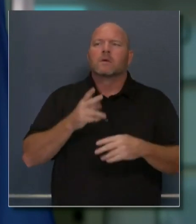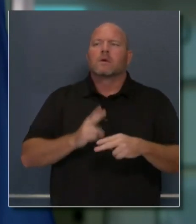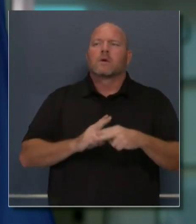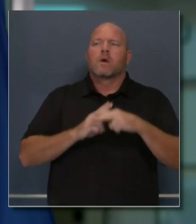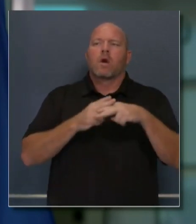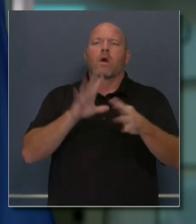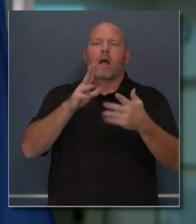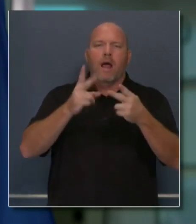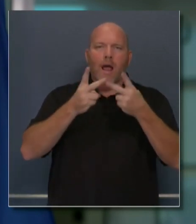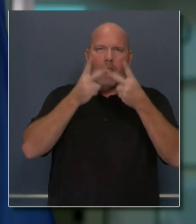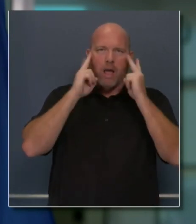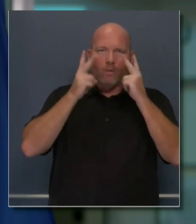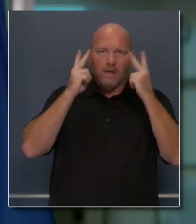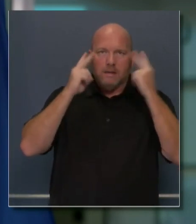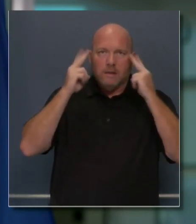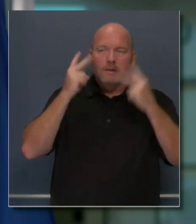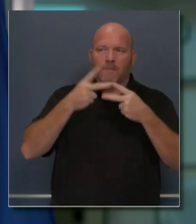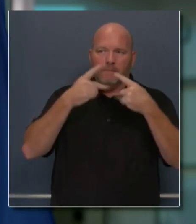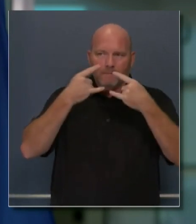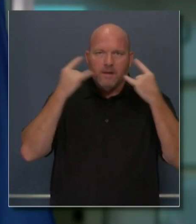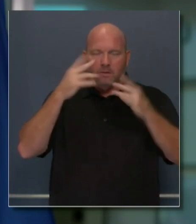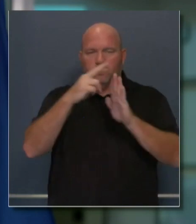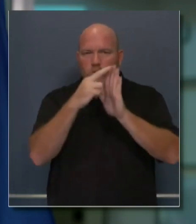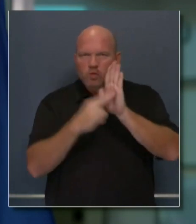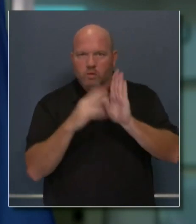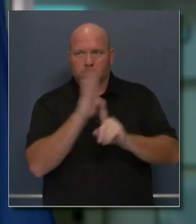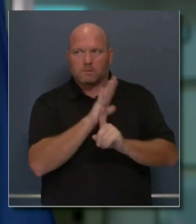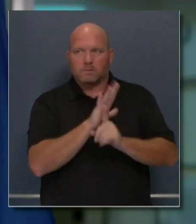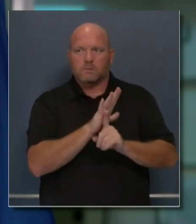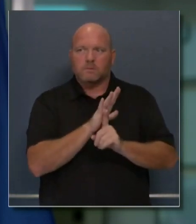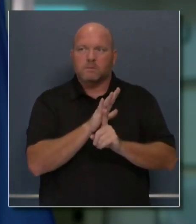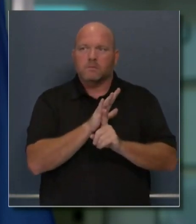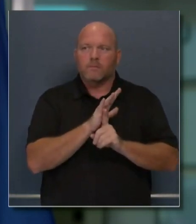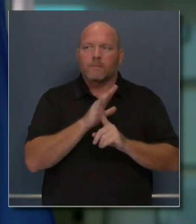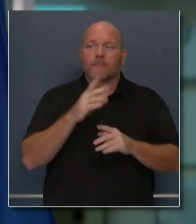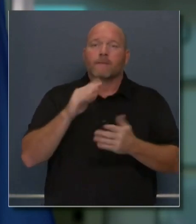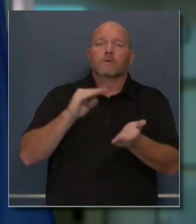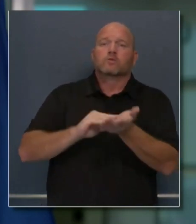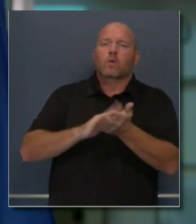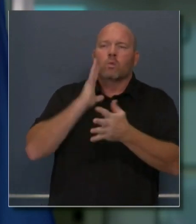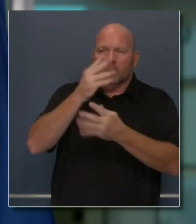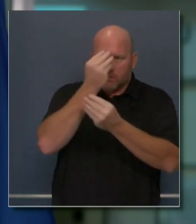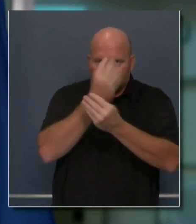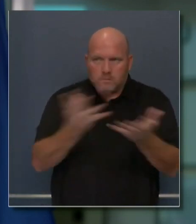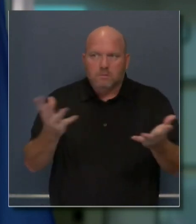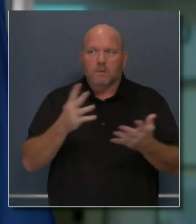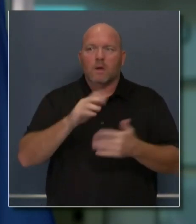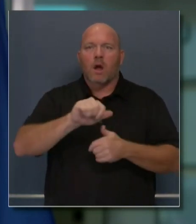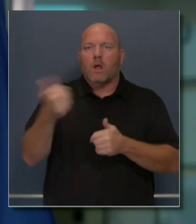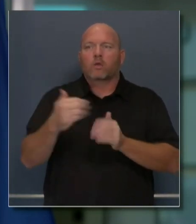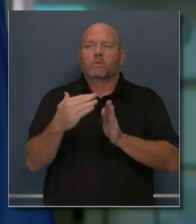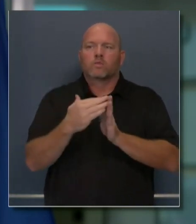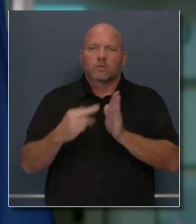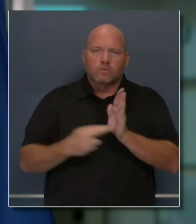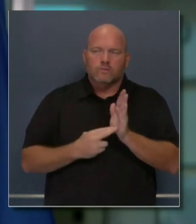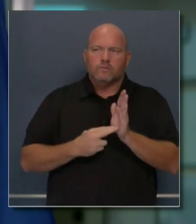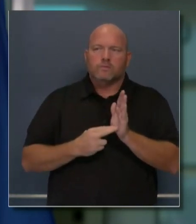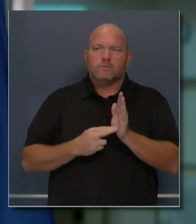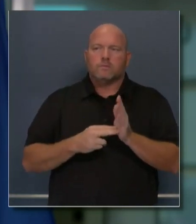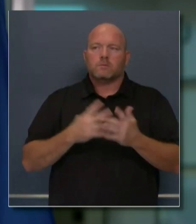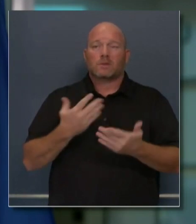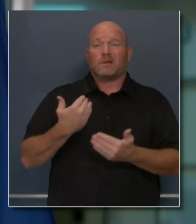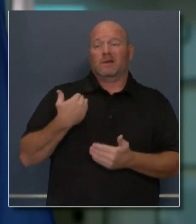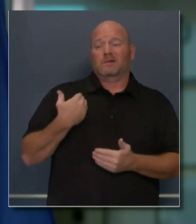guidelines that we'll be putting out tomorrow. Dr. Galley will also be updating on some other guidelines, including the guidelines we put out on